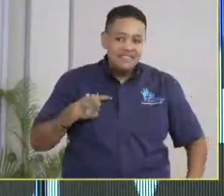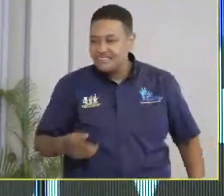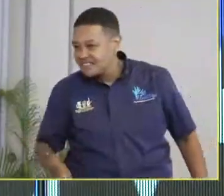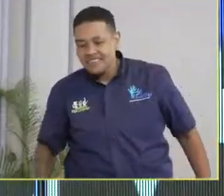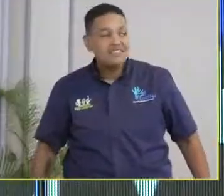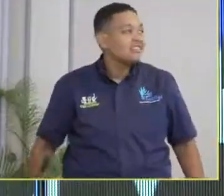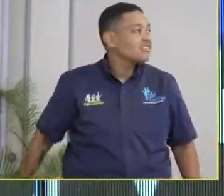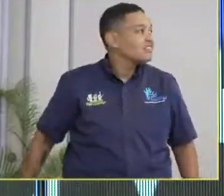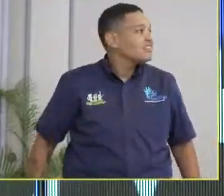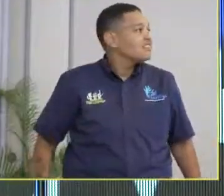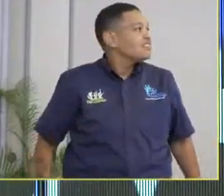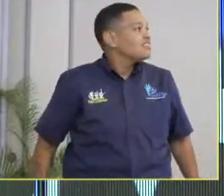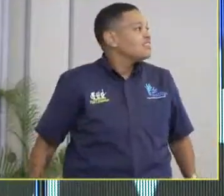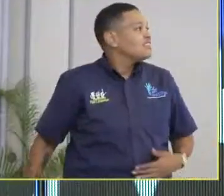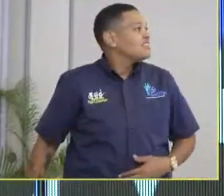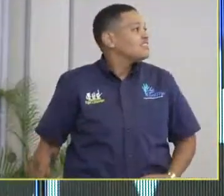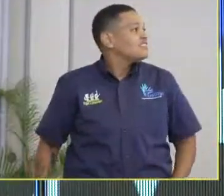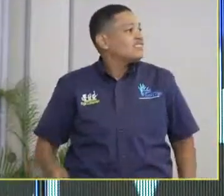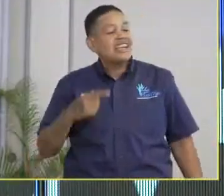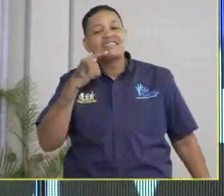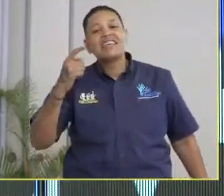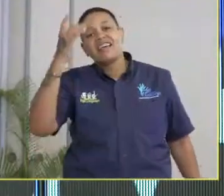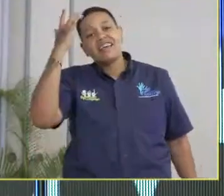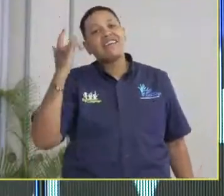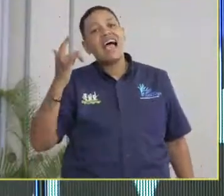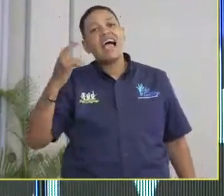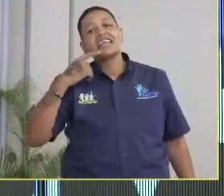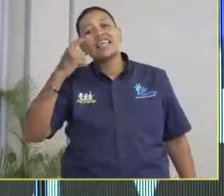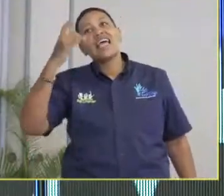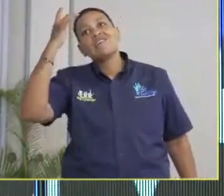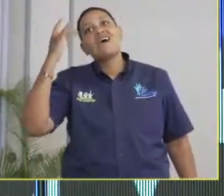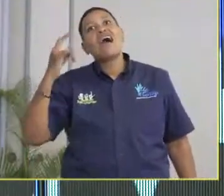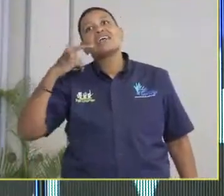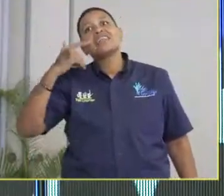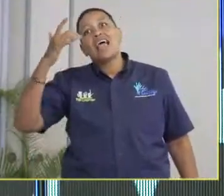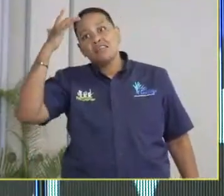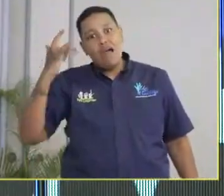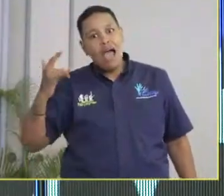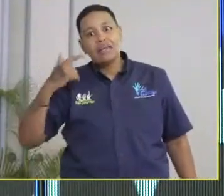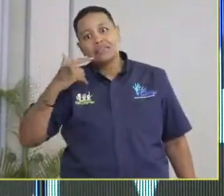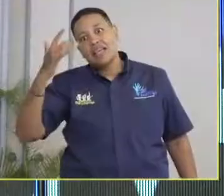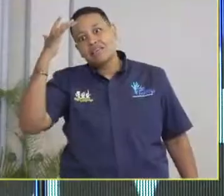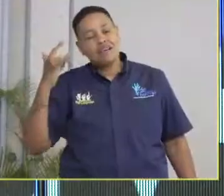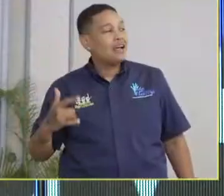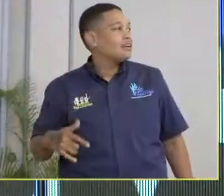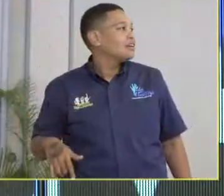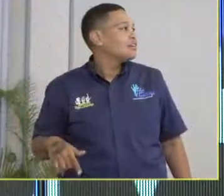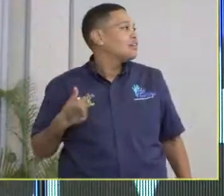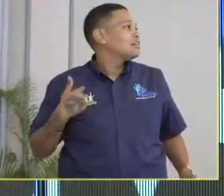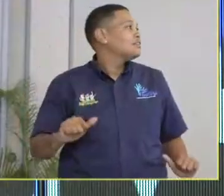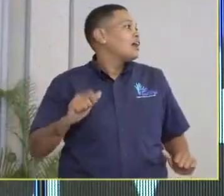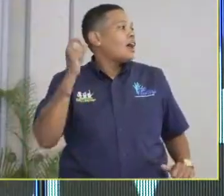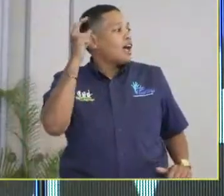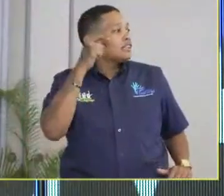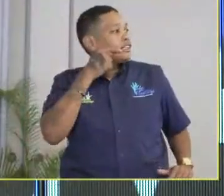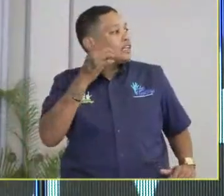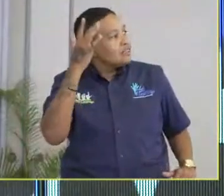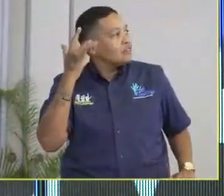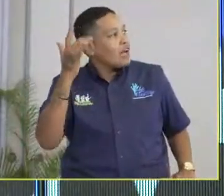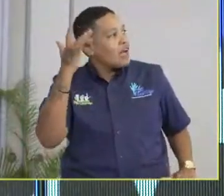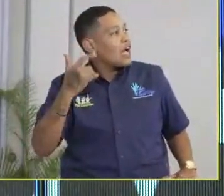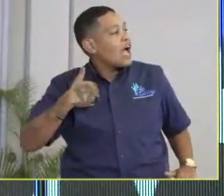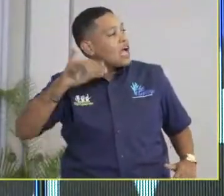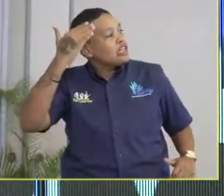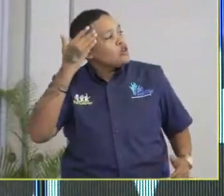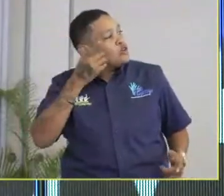would say, why? Why? Why? I'm trying to understand. I know